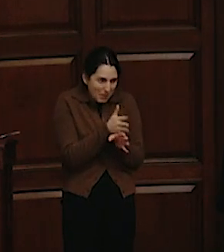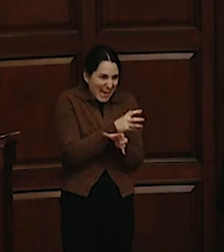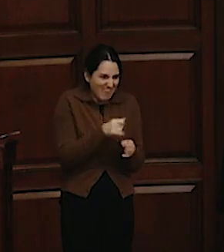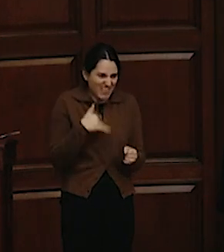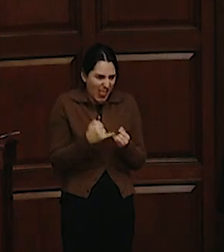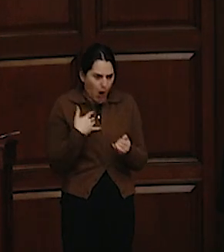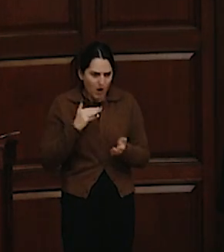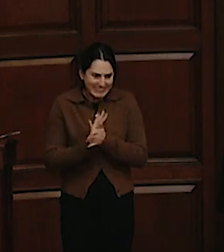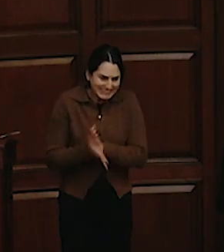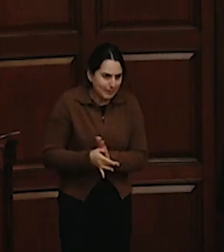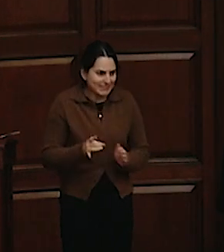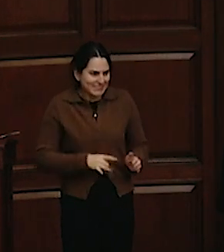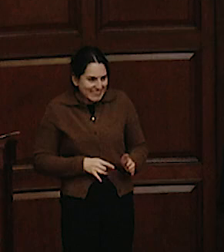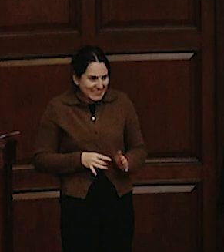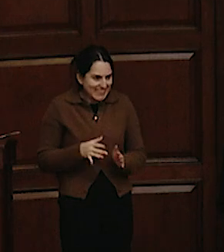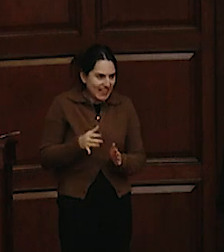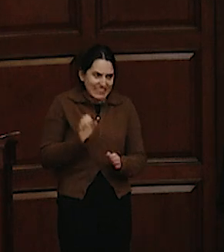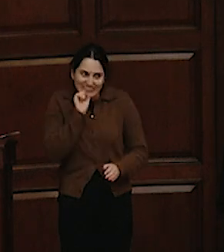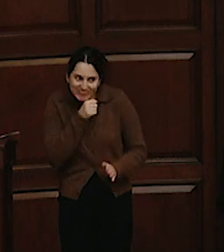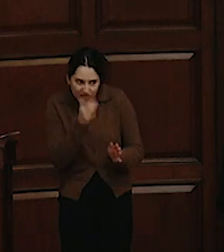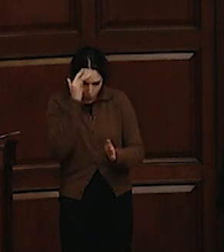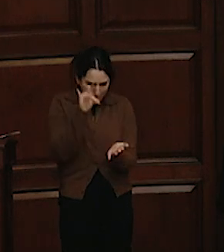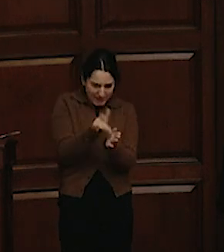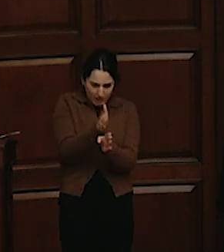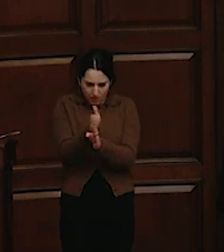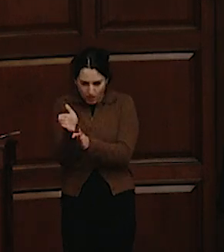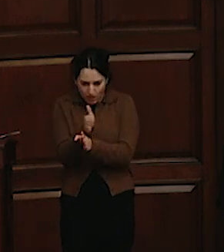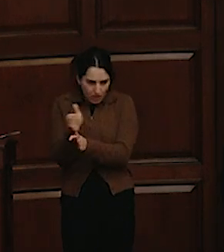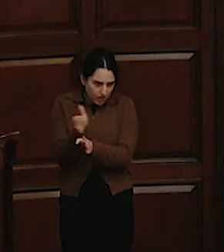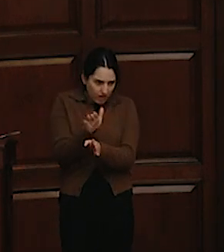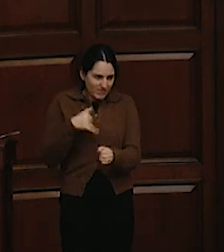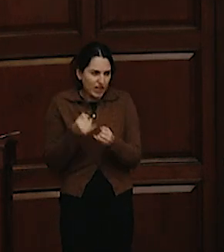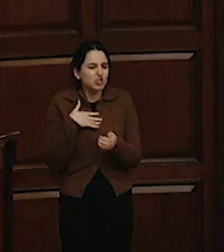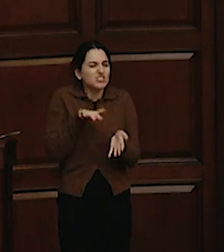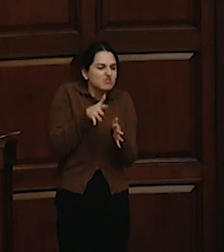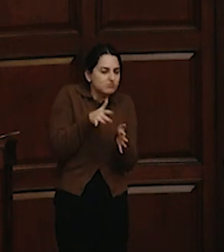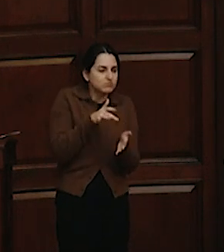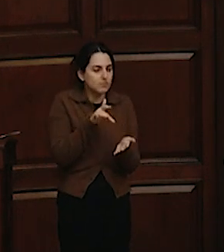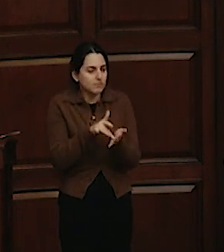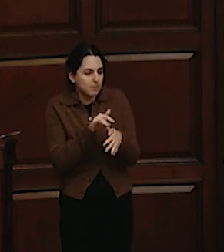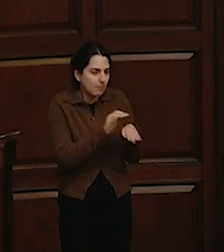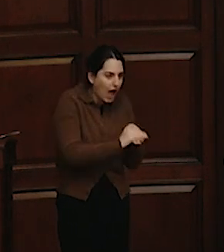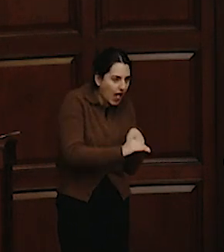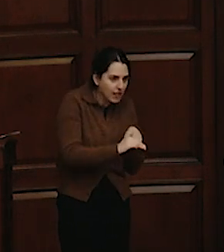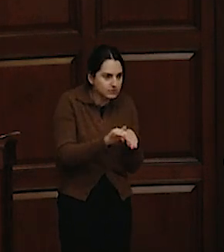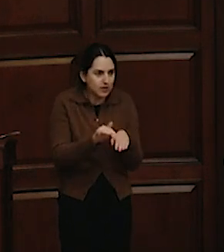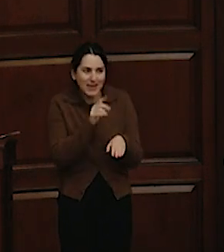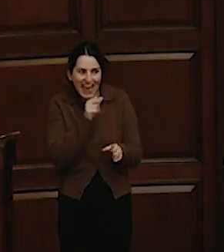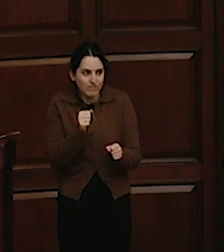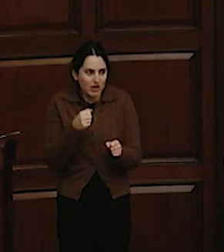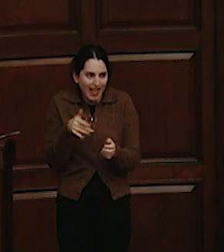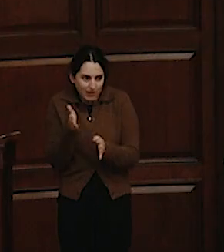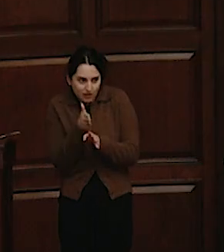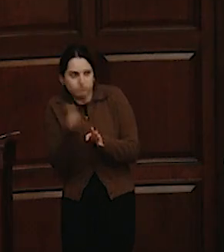where they're damaging their kidneys or their lungs and just have more minor or medium severe